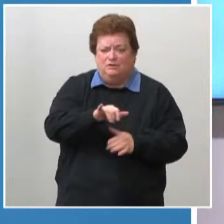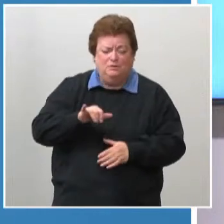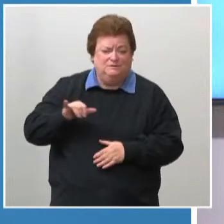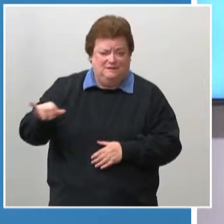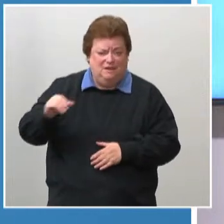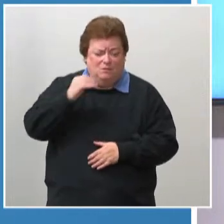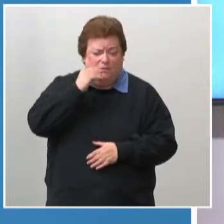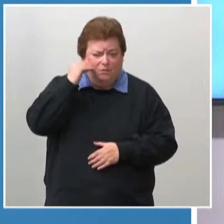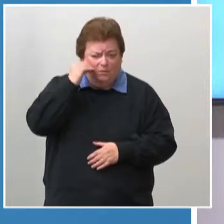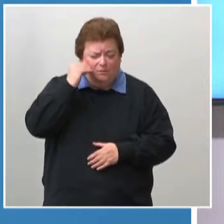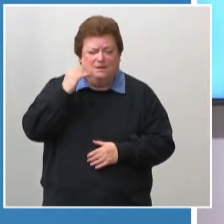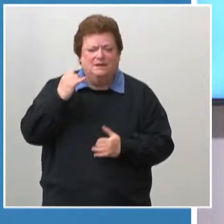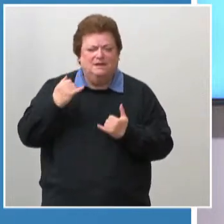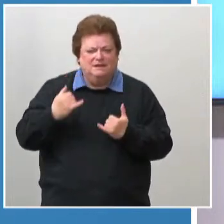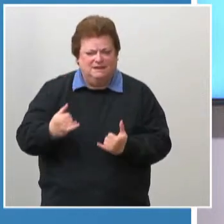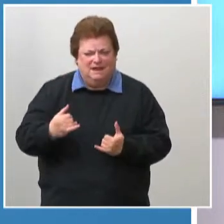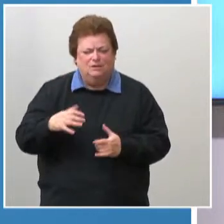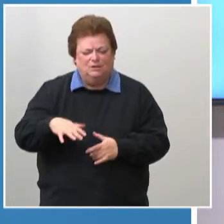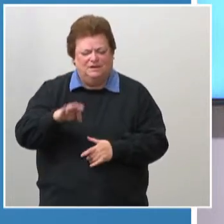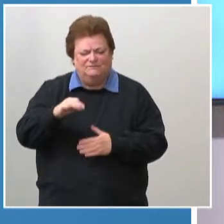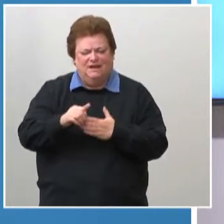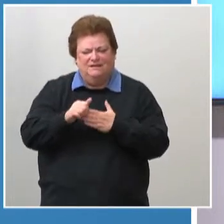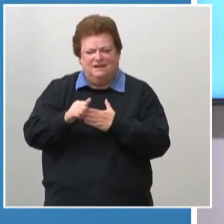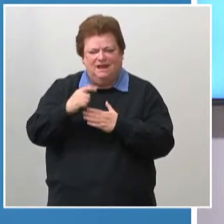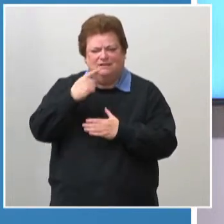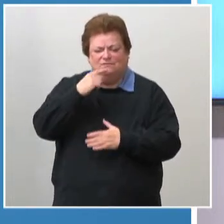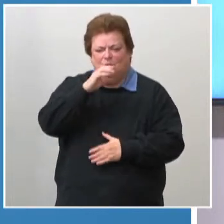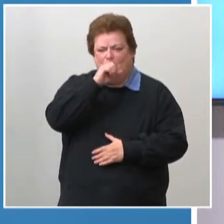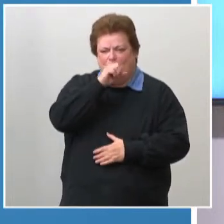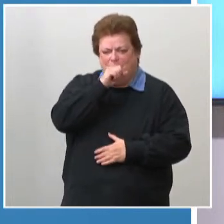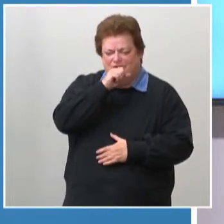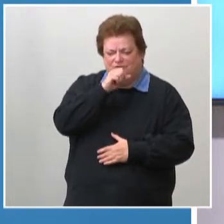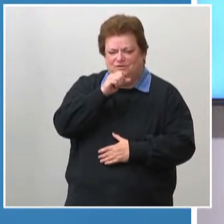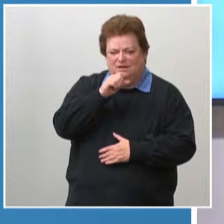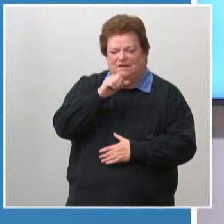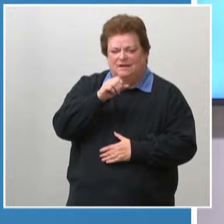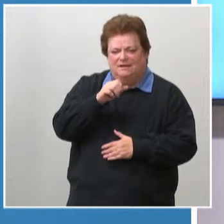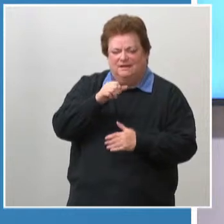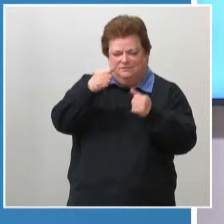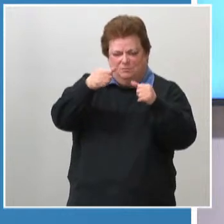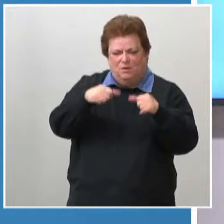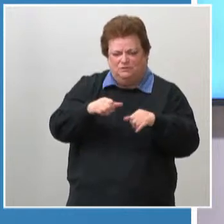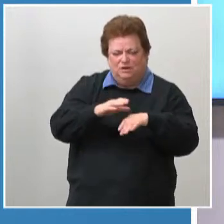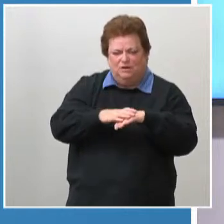home. You can find the guidance for Orange posted on the